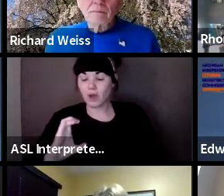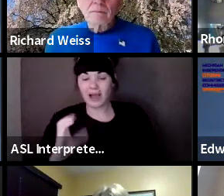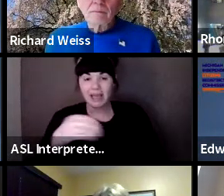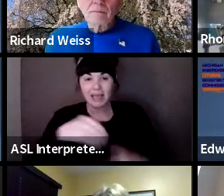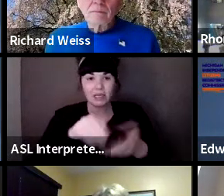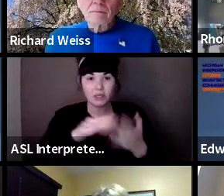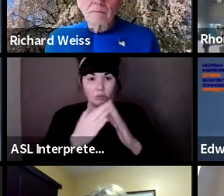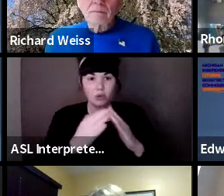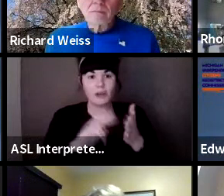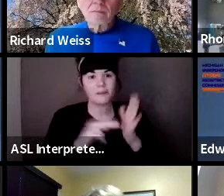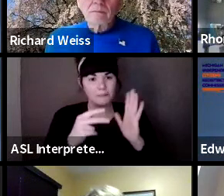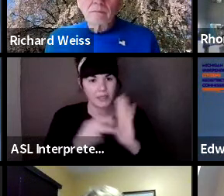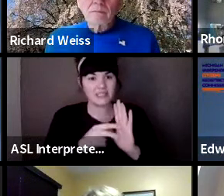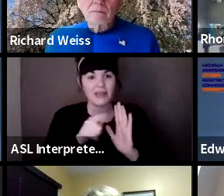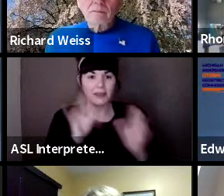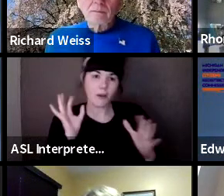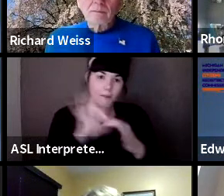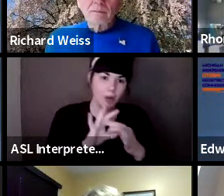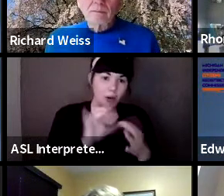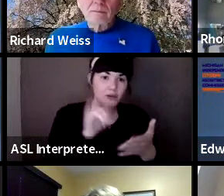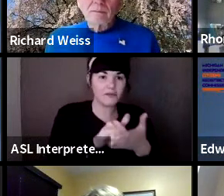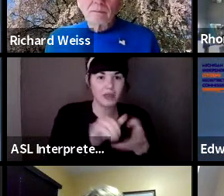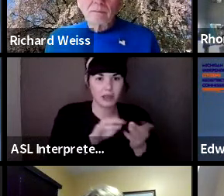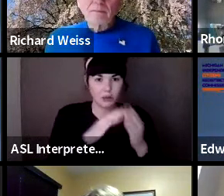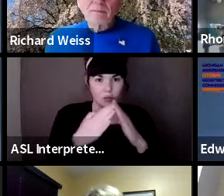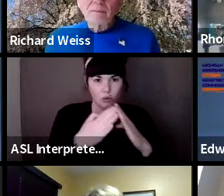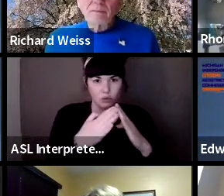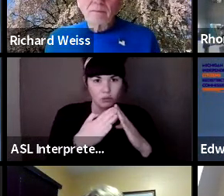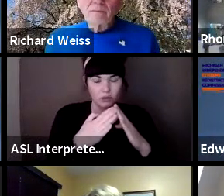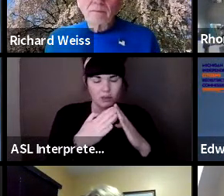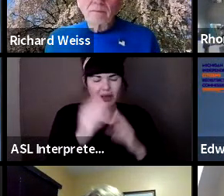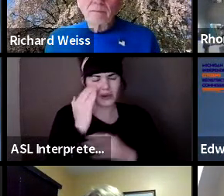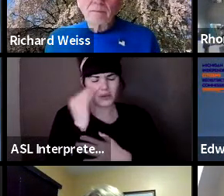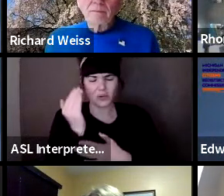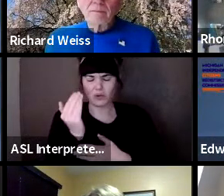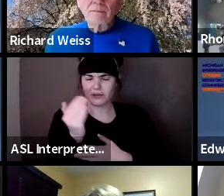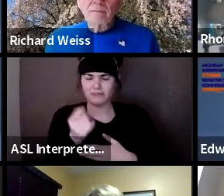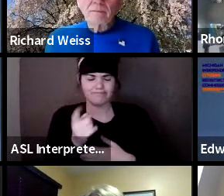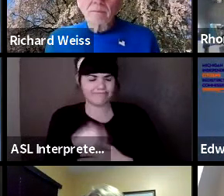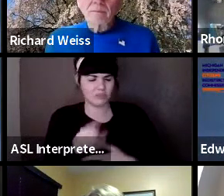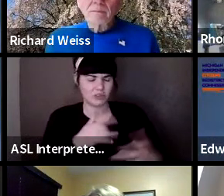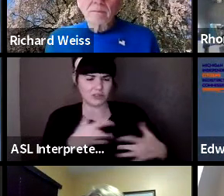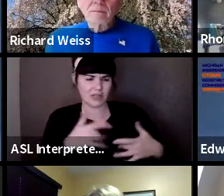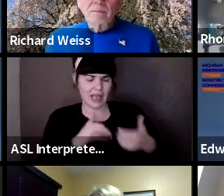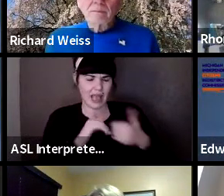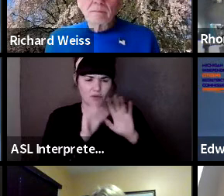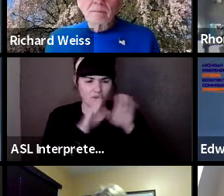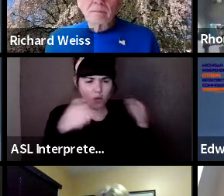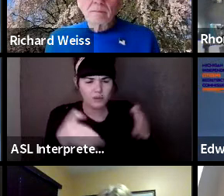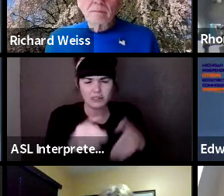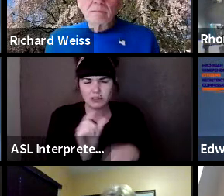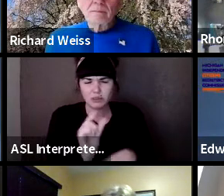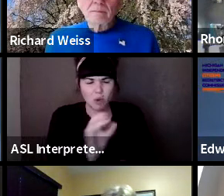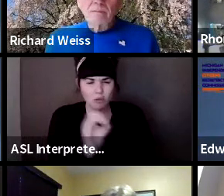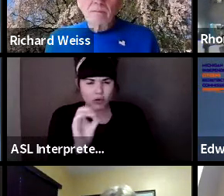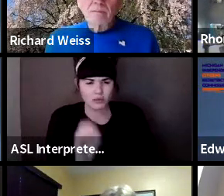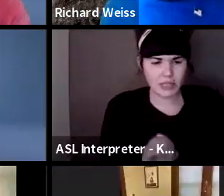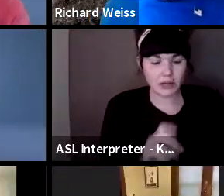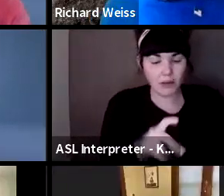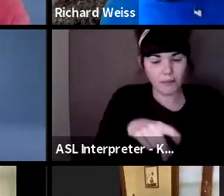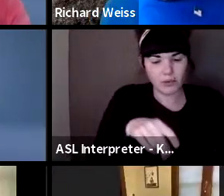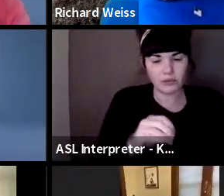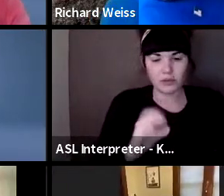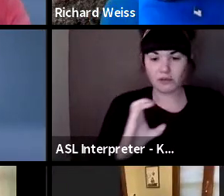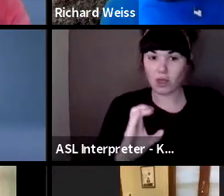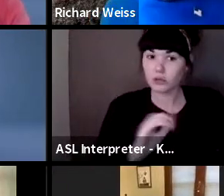know that there is a concern about how to focus on a small percentage of persons of color. Just remember,